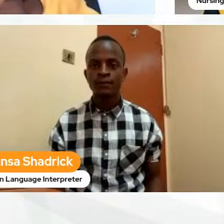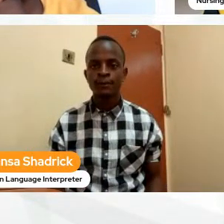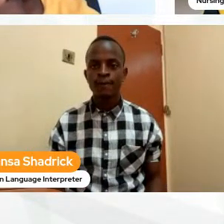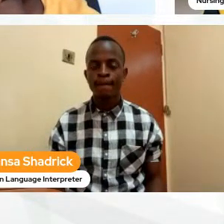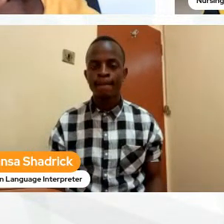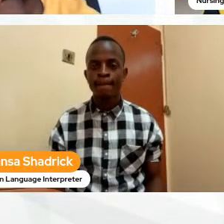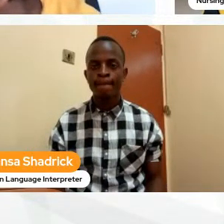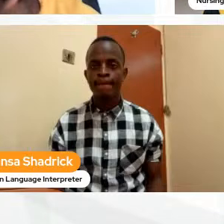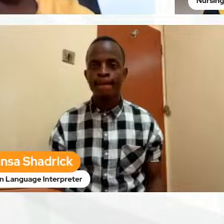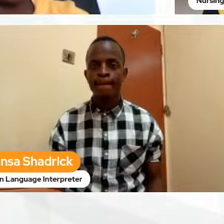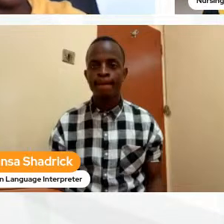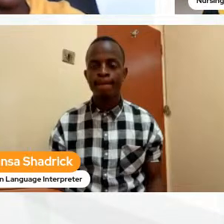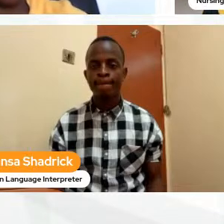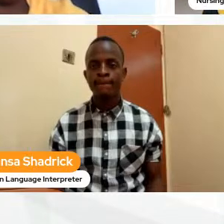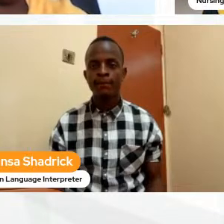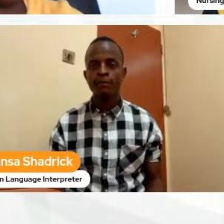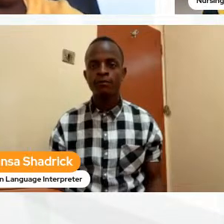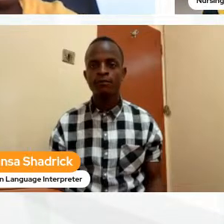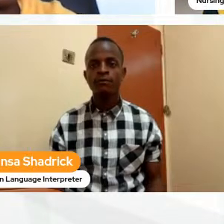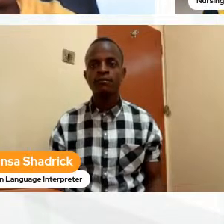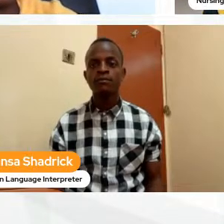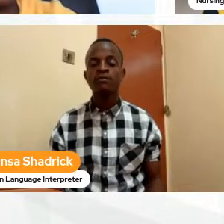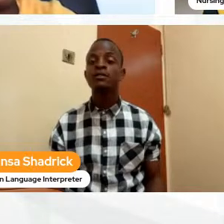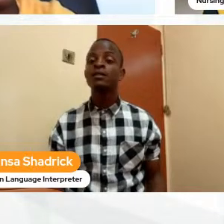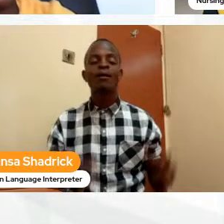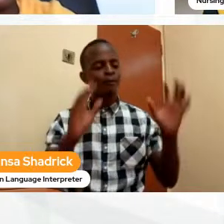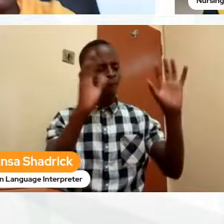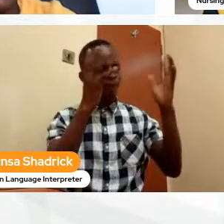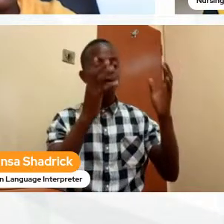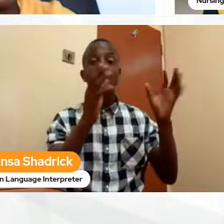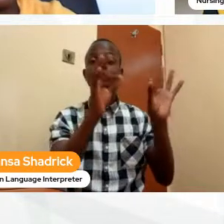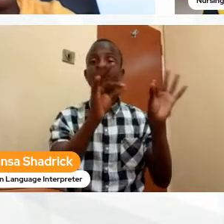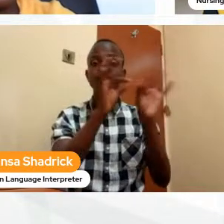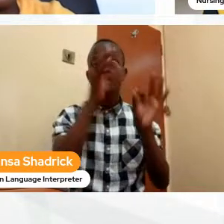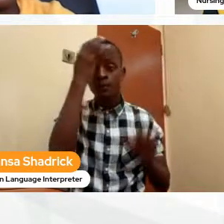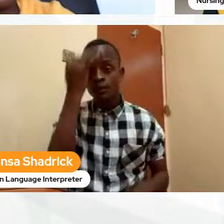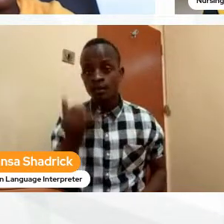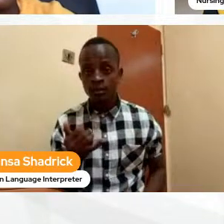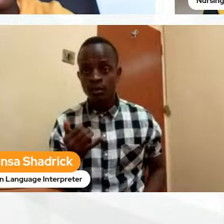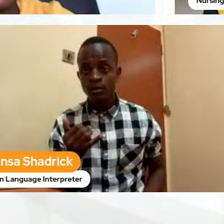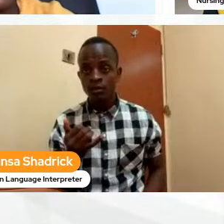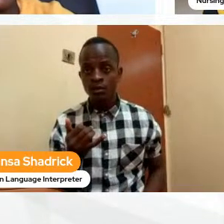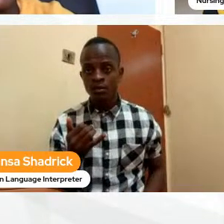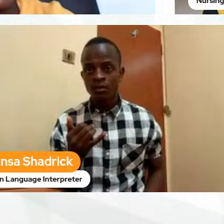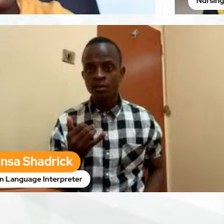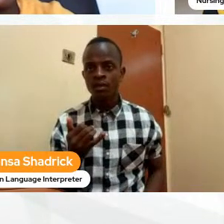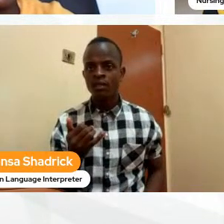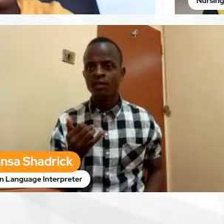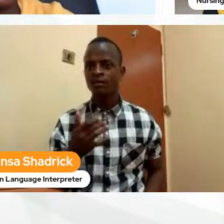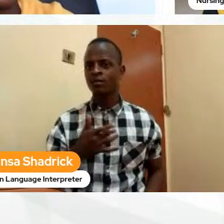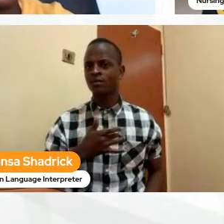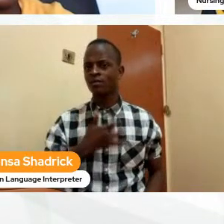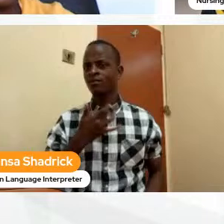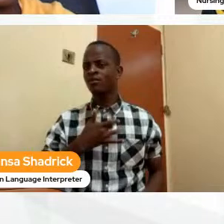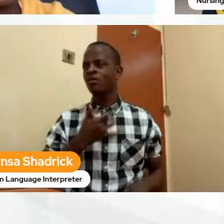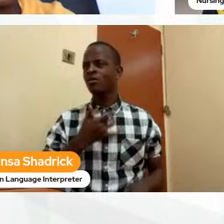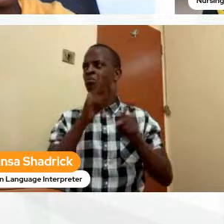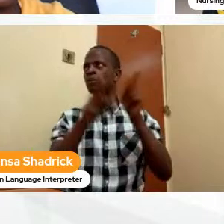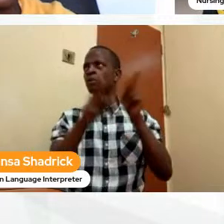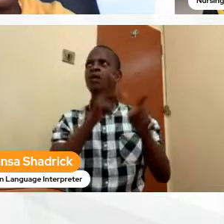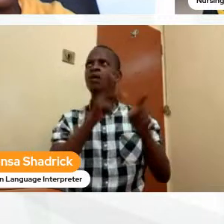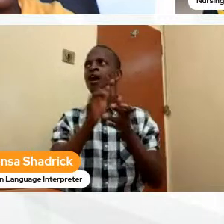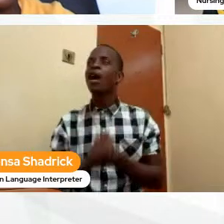Yeah, so that's very important. For a long time now, we feel people take it for granted